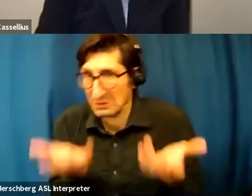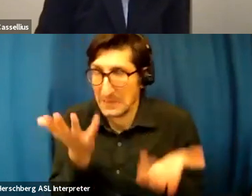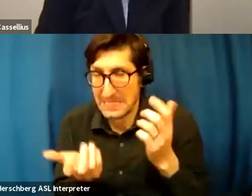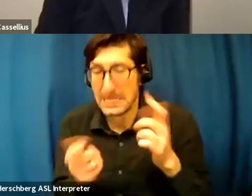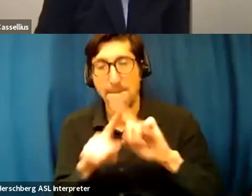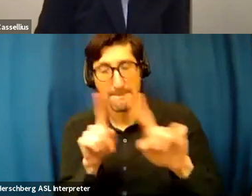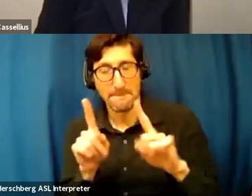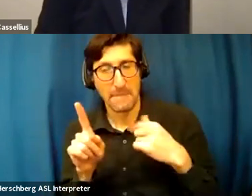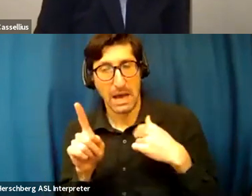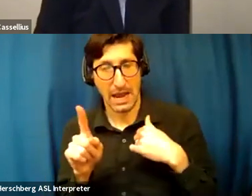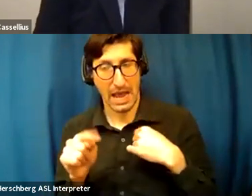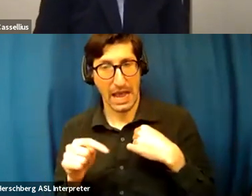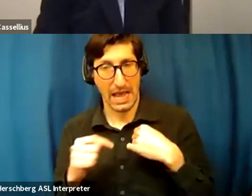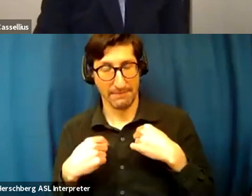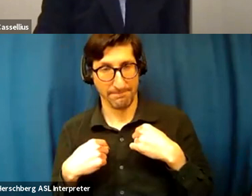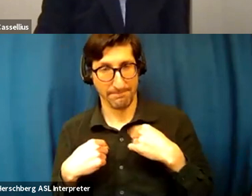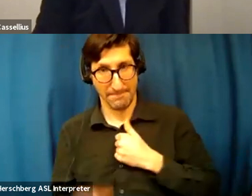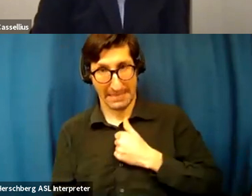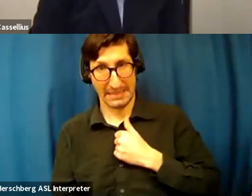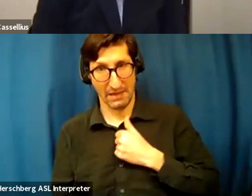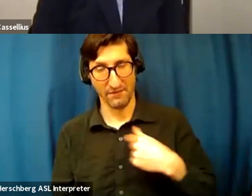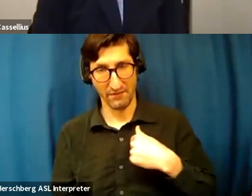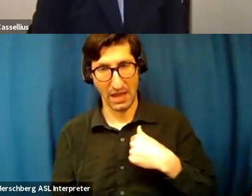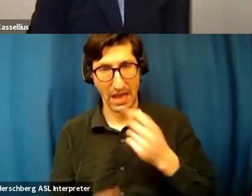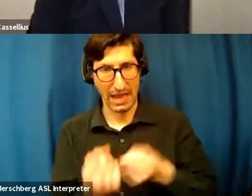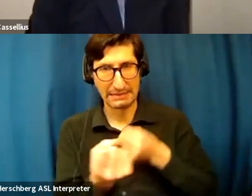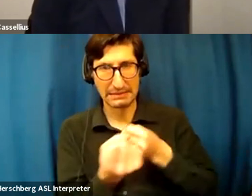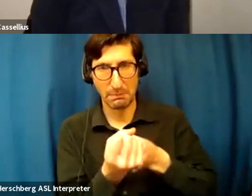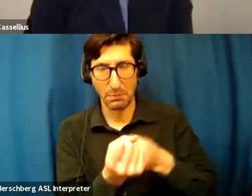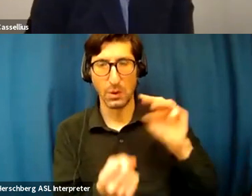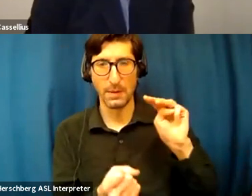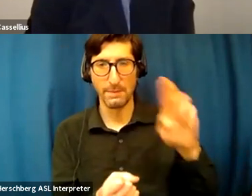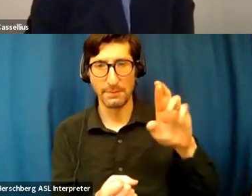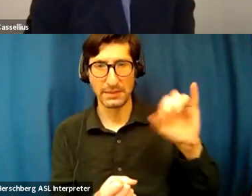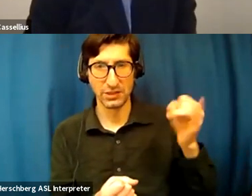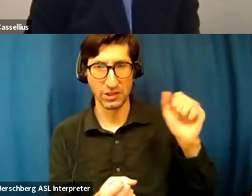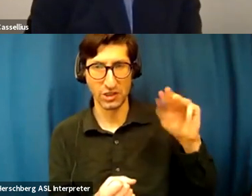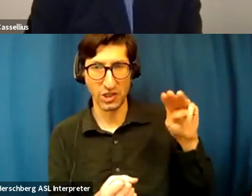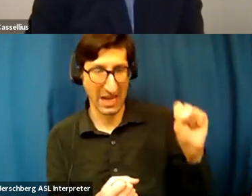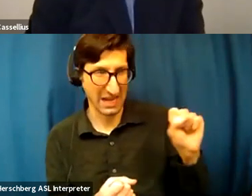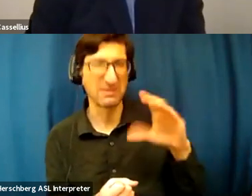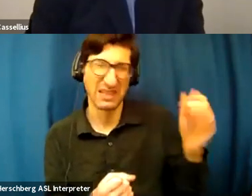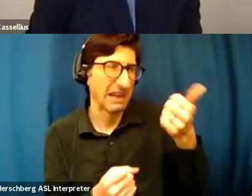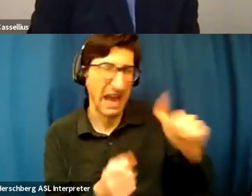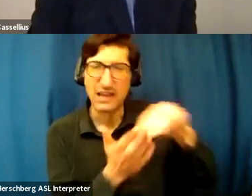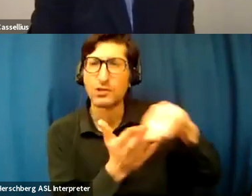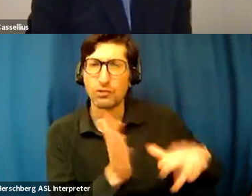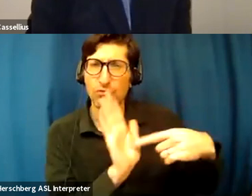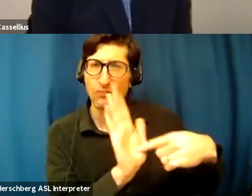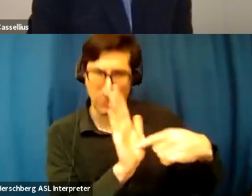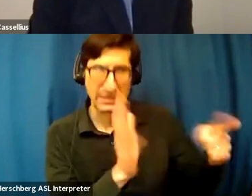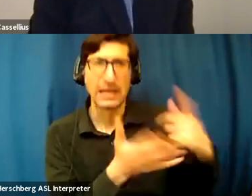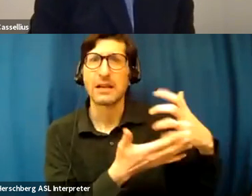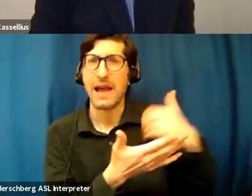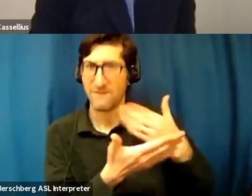do personally support Mr. James and just the student representative having a vote. And